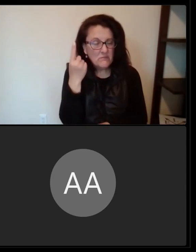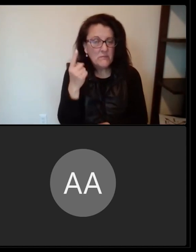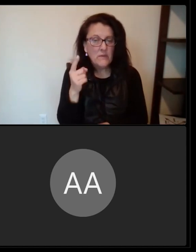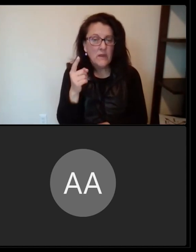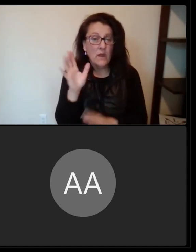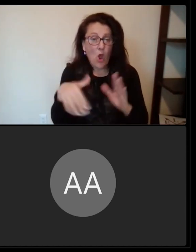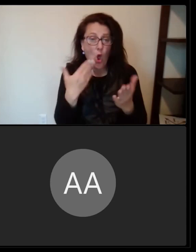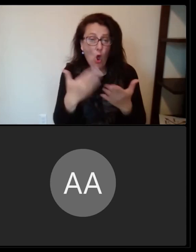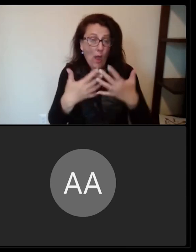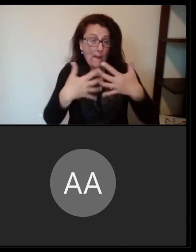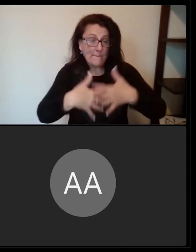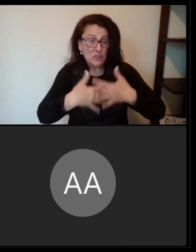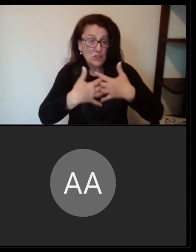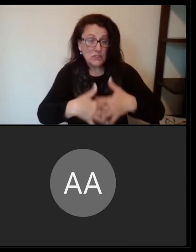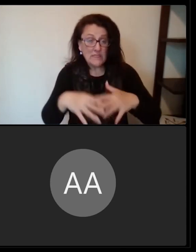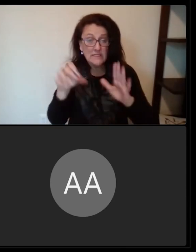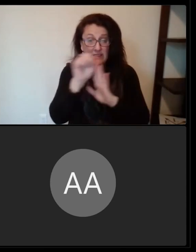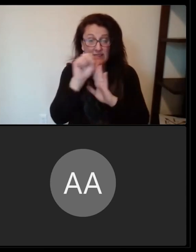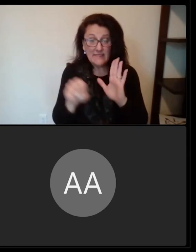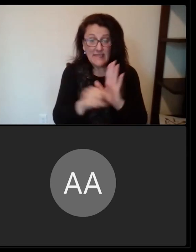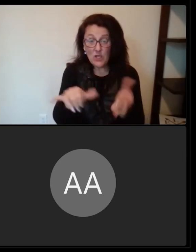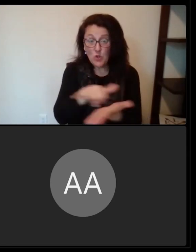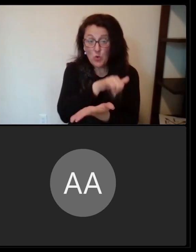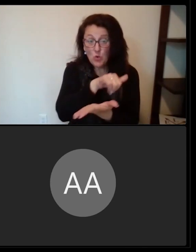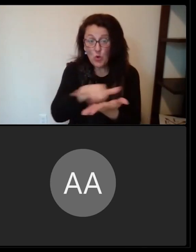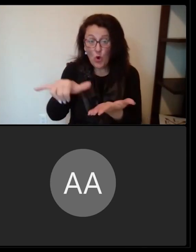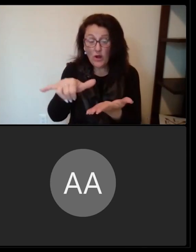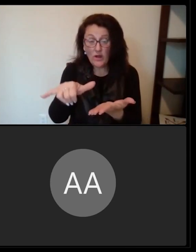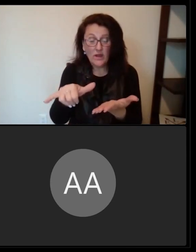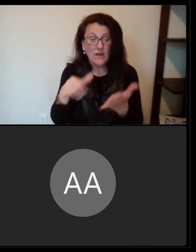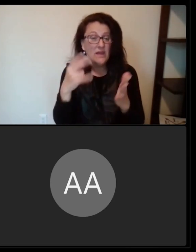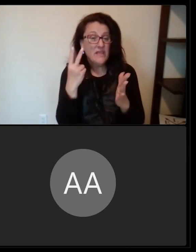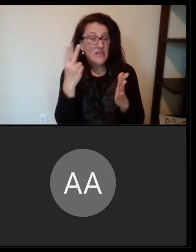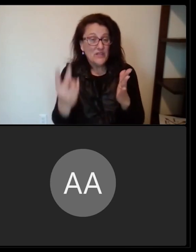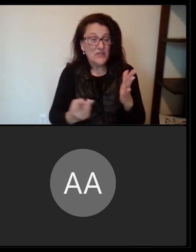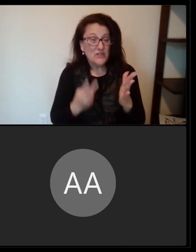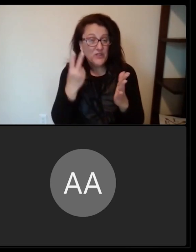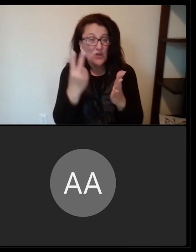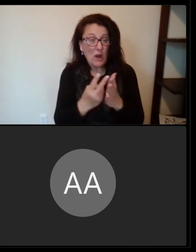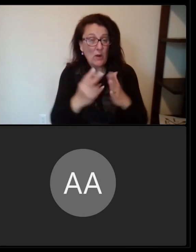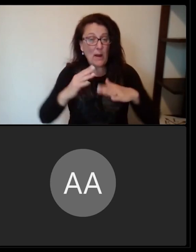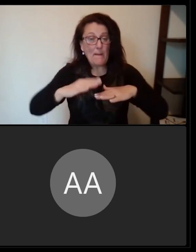all machines in New York State, this has a 2-hour minimum battery